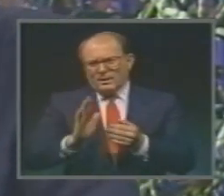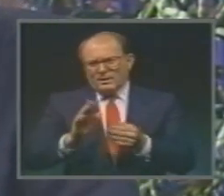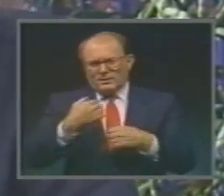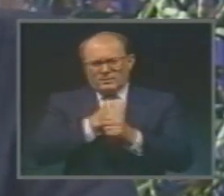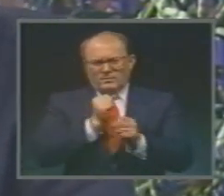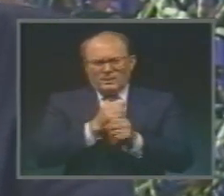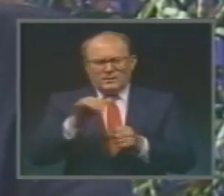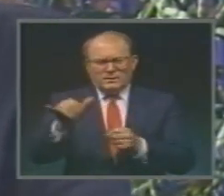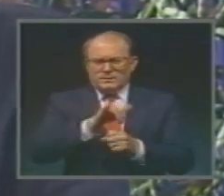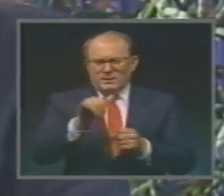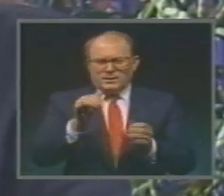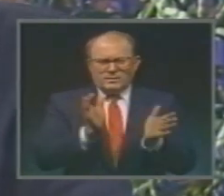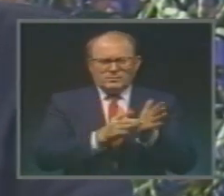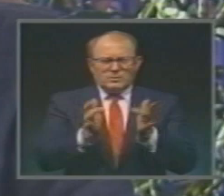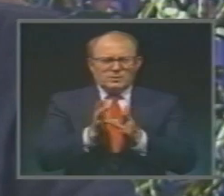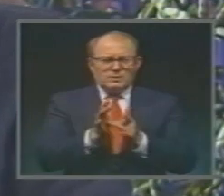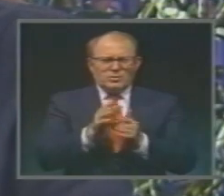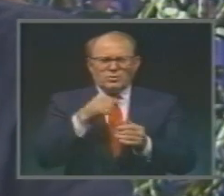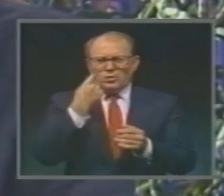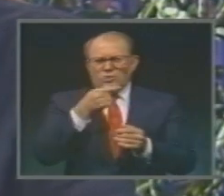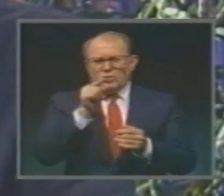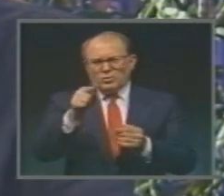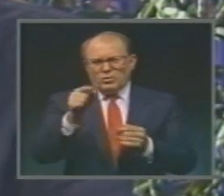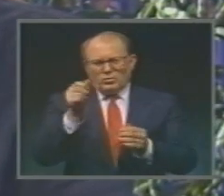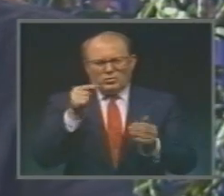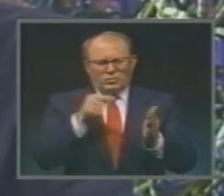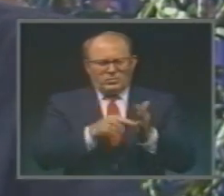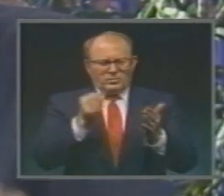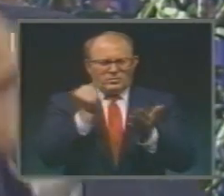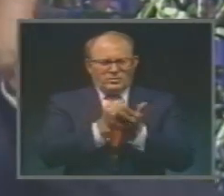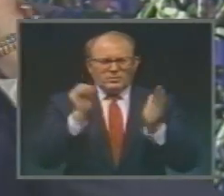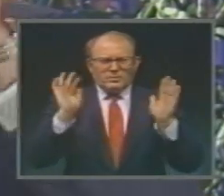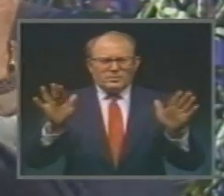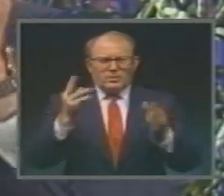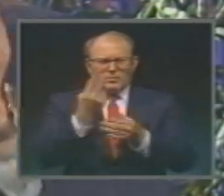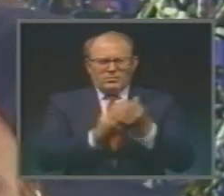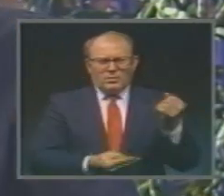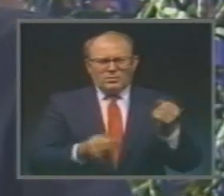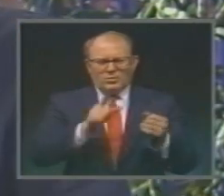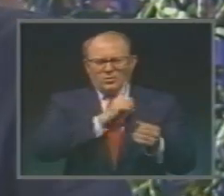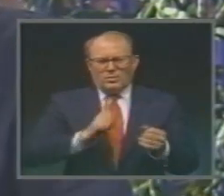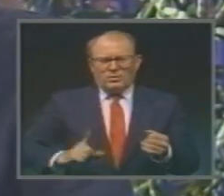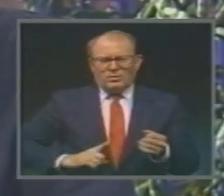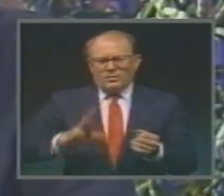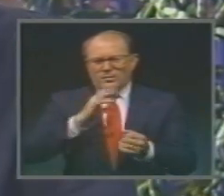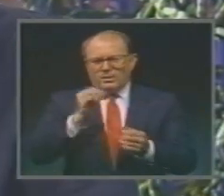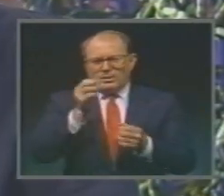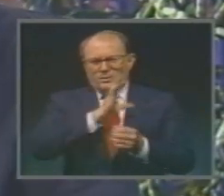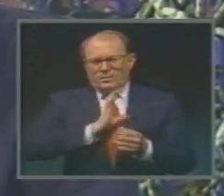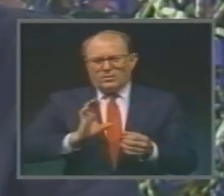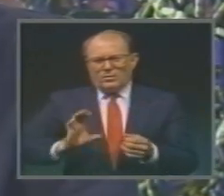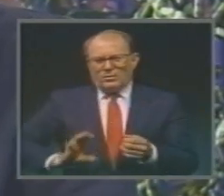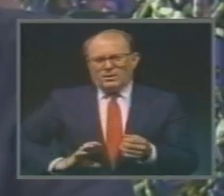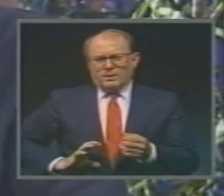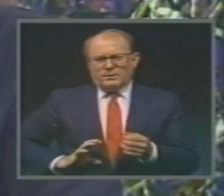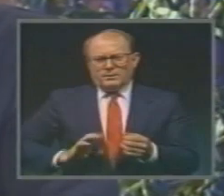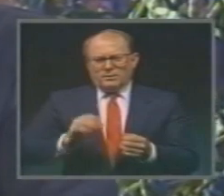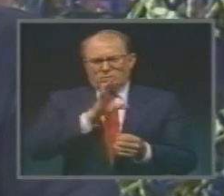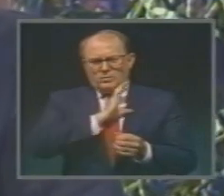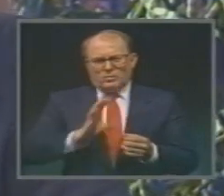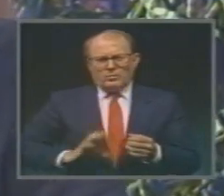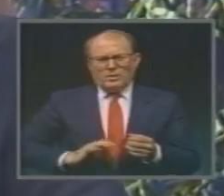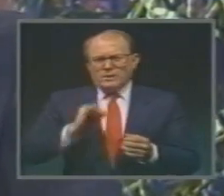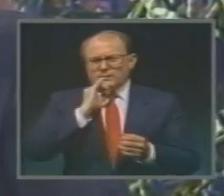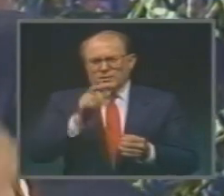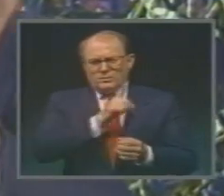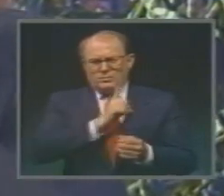made that same Jesus, whom you crucified, both Lord and Christ. Christ